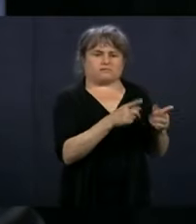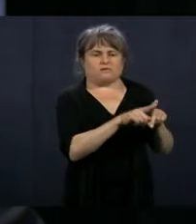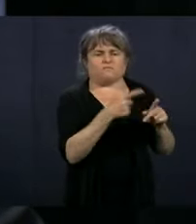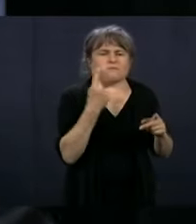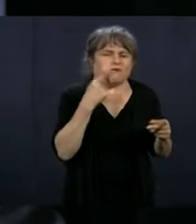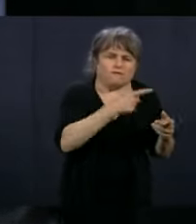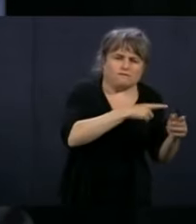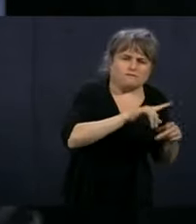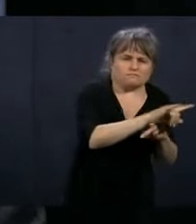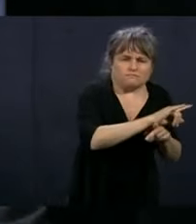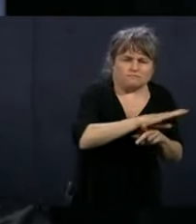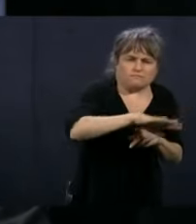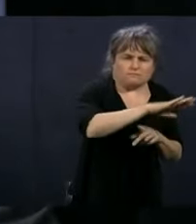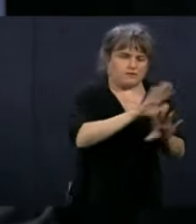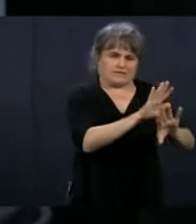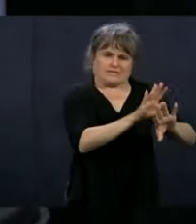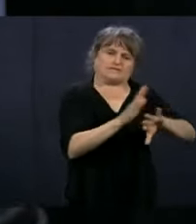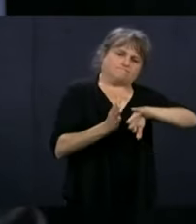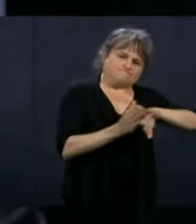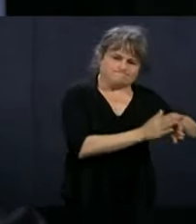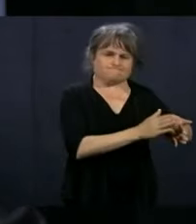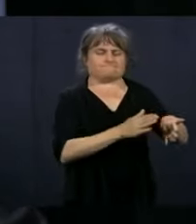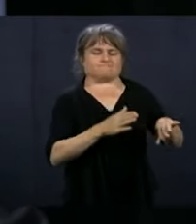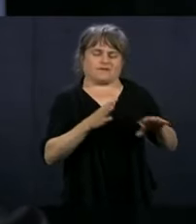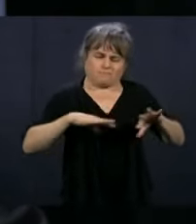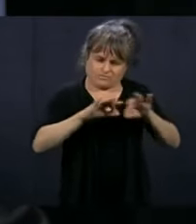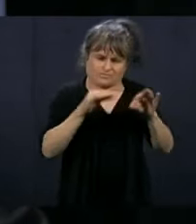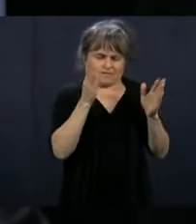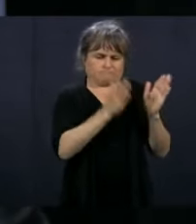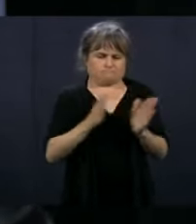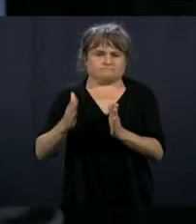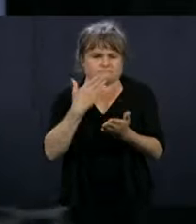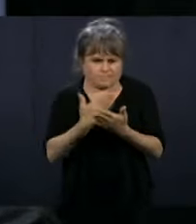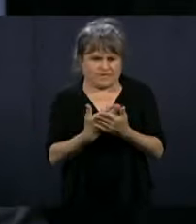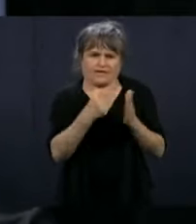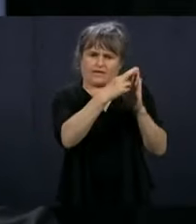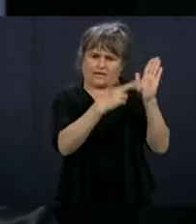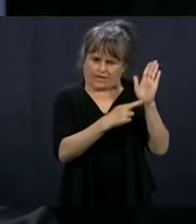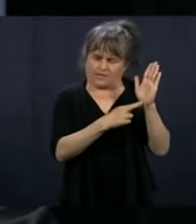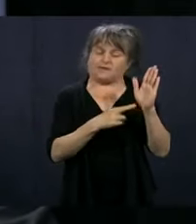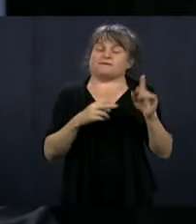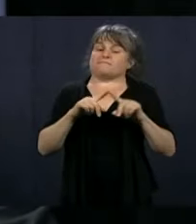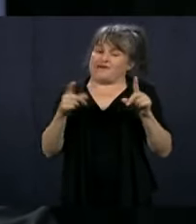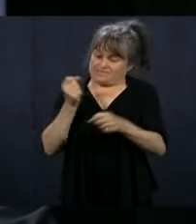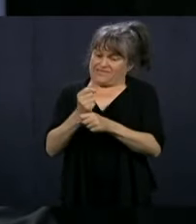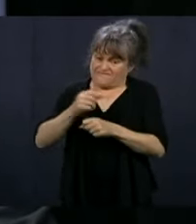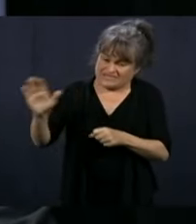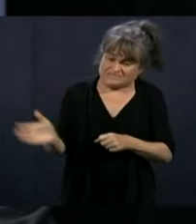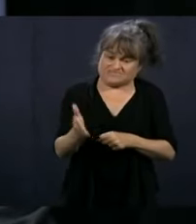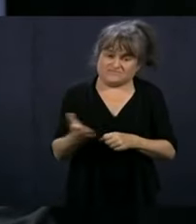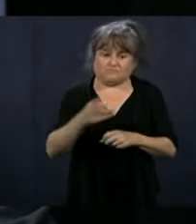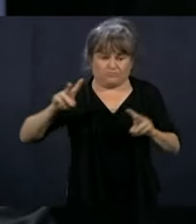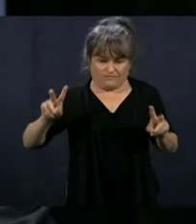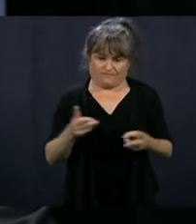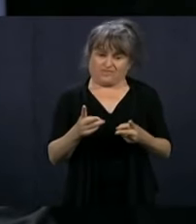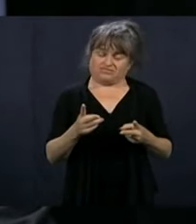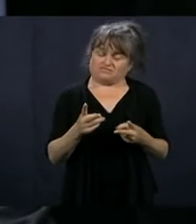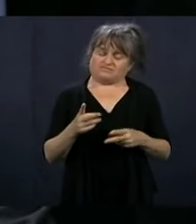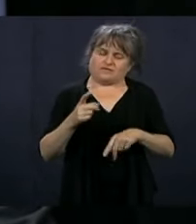we accelerate the delays to be able to send back to work people as quickly as possible.